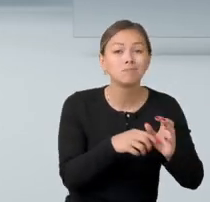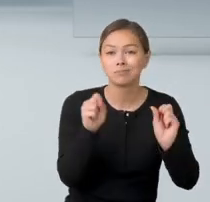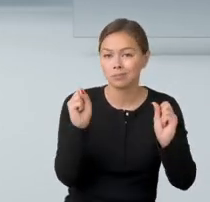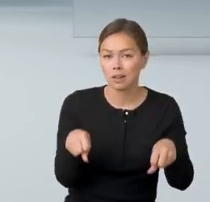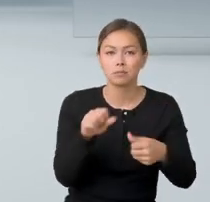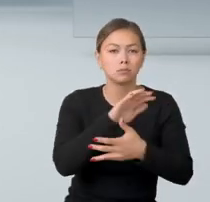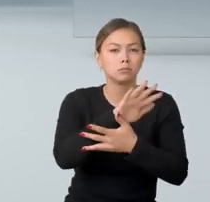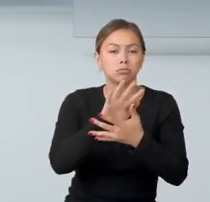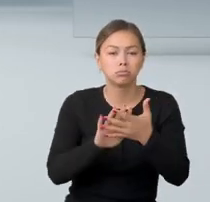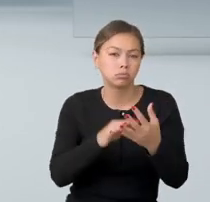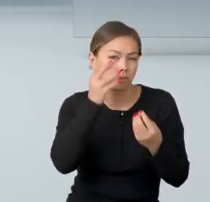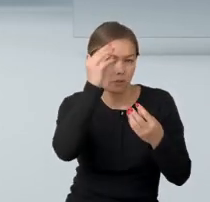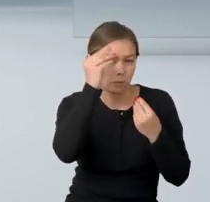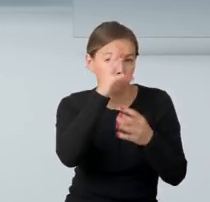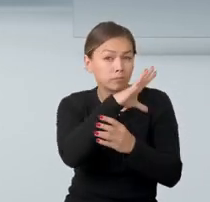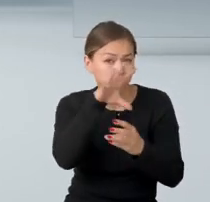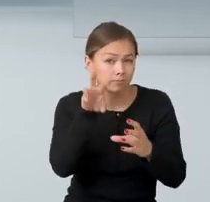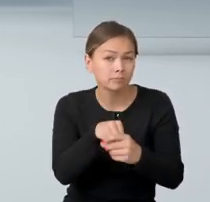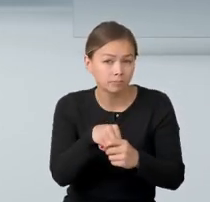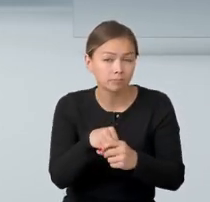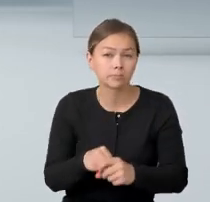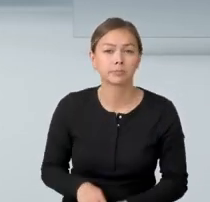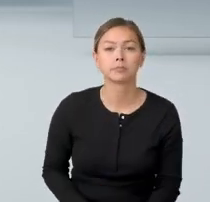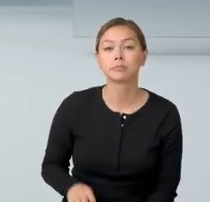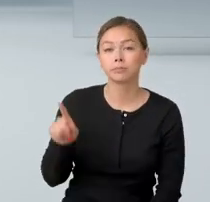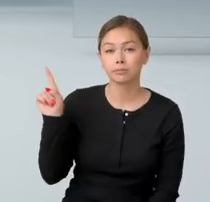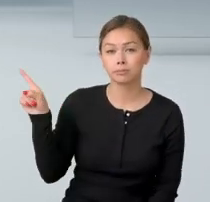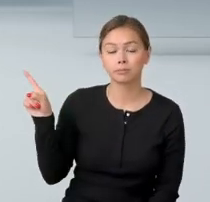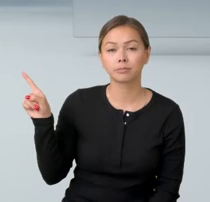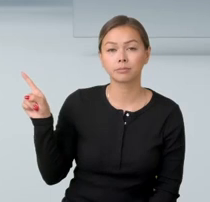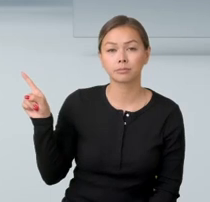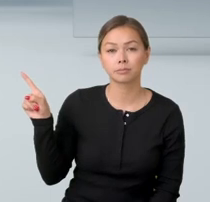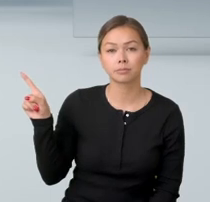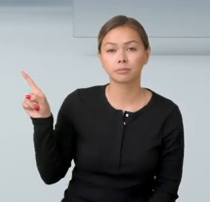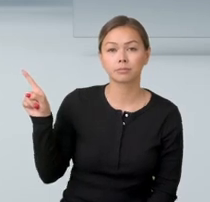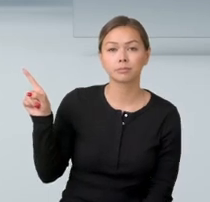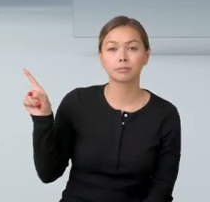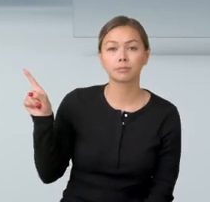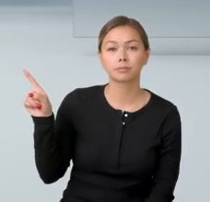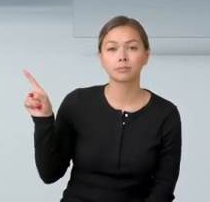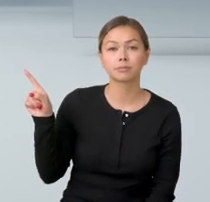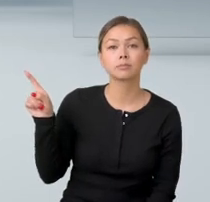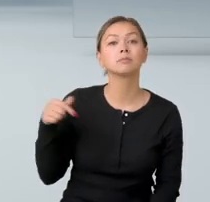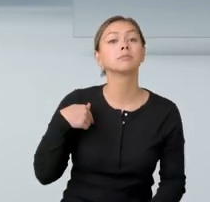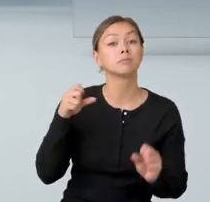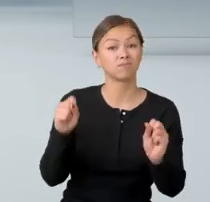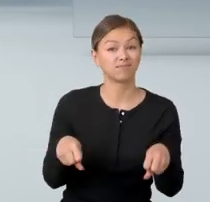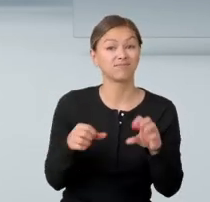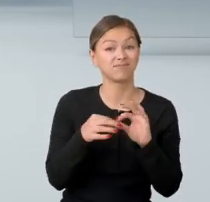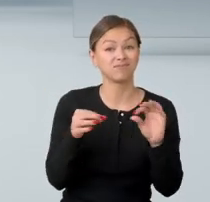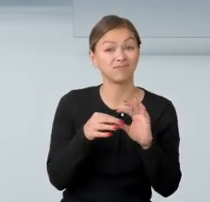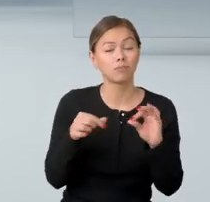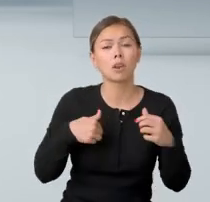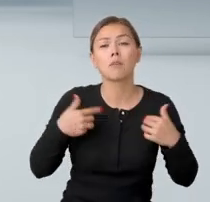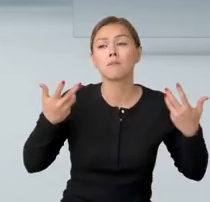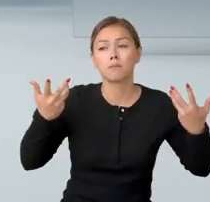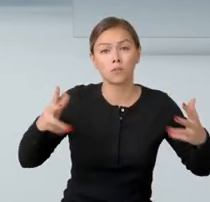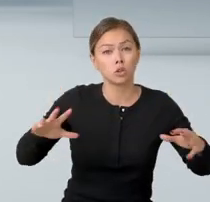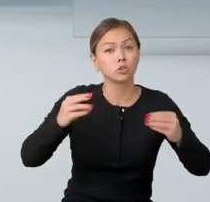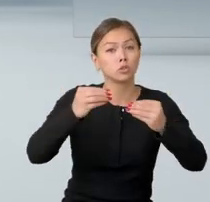to solve a request inside my company I can type for example that I have been already